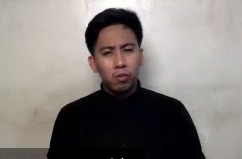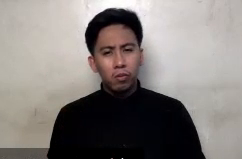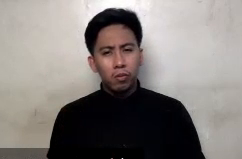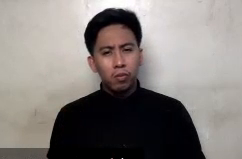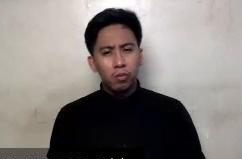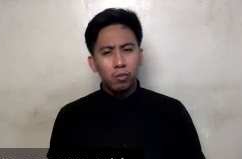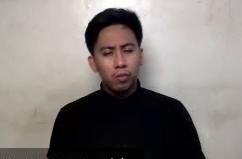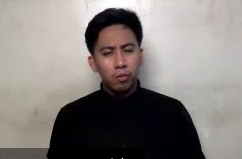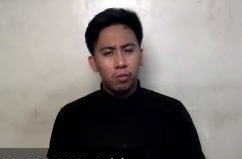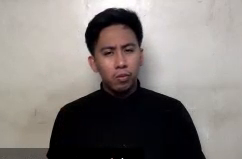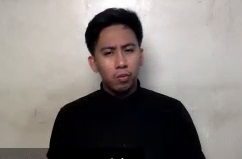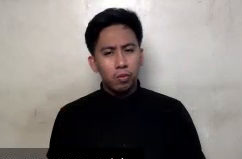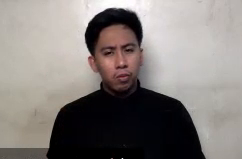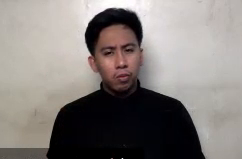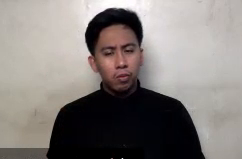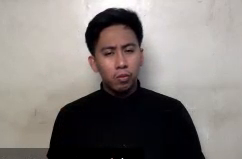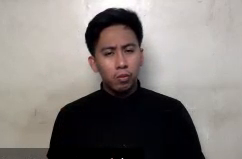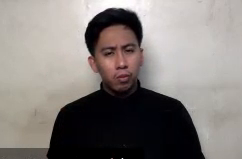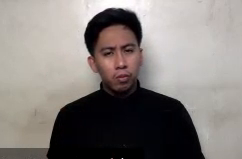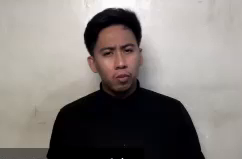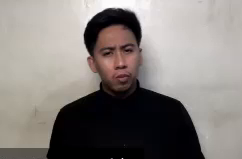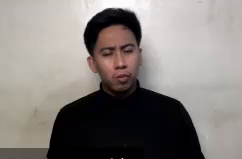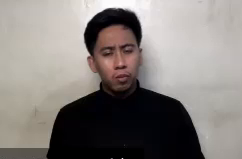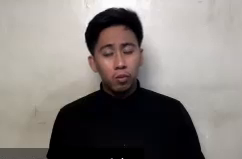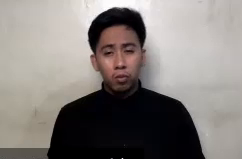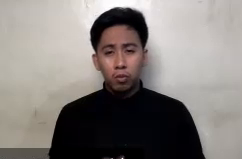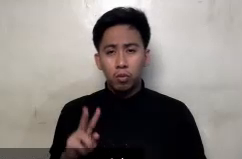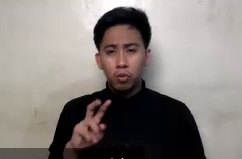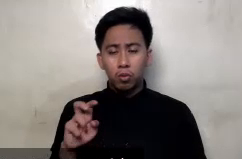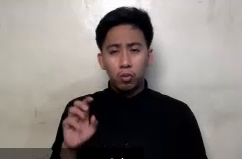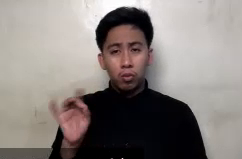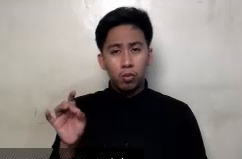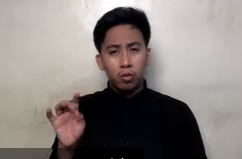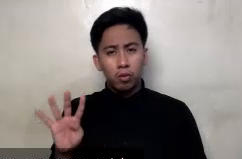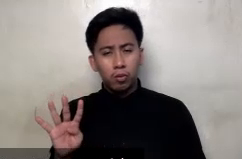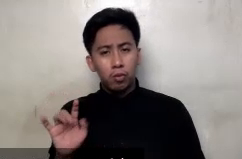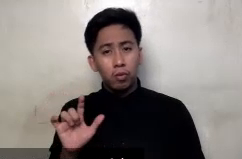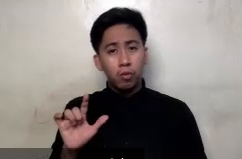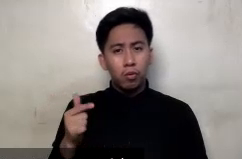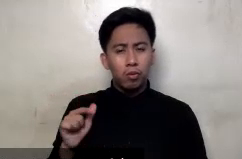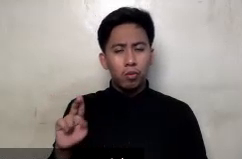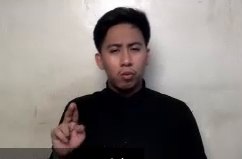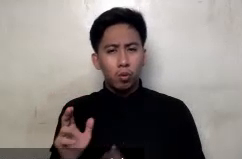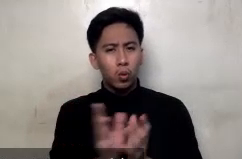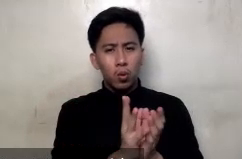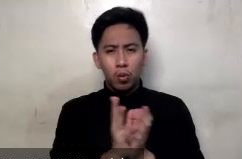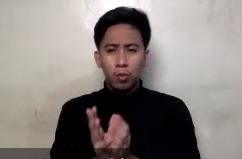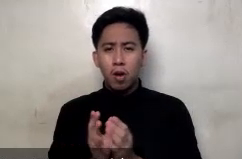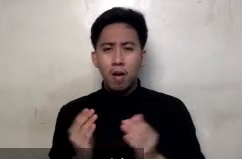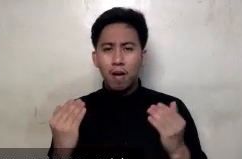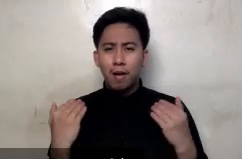To date, this project caters 284 EGBU communities. Considered